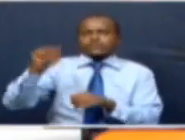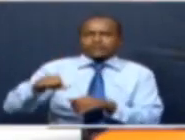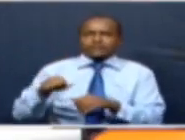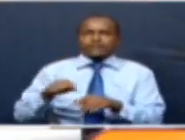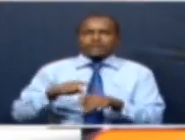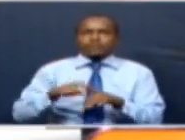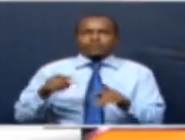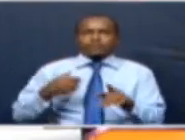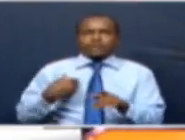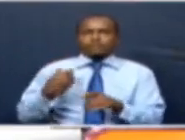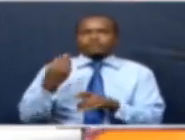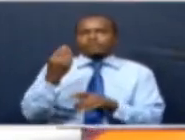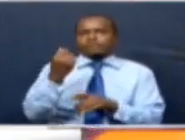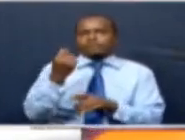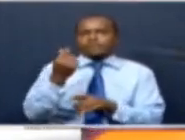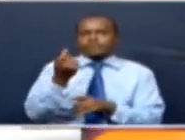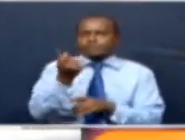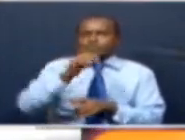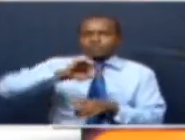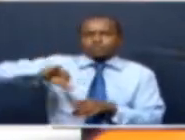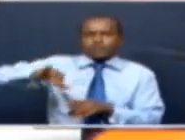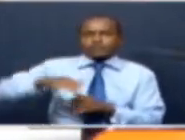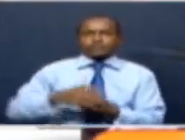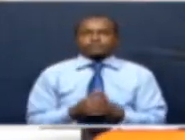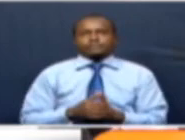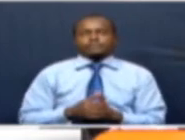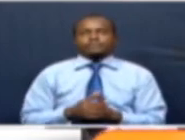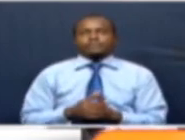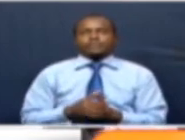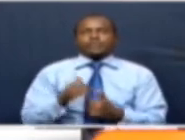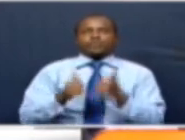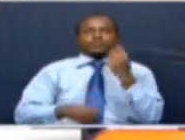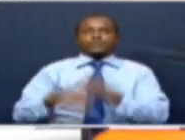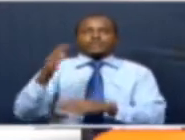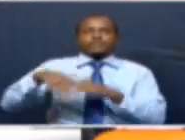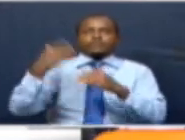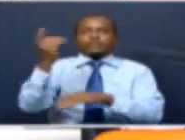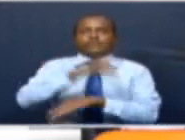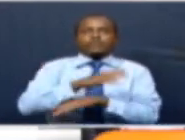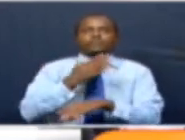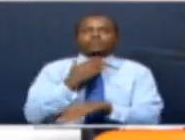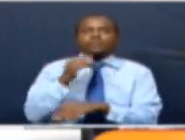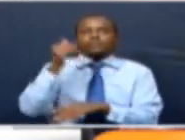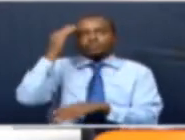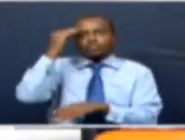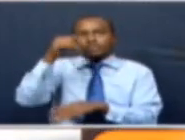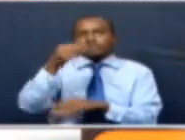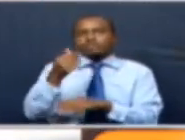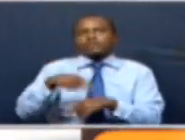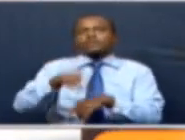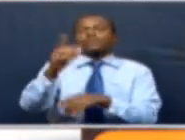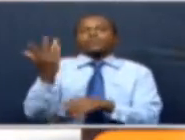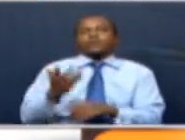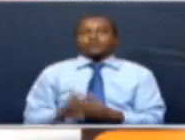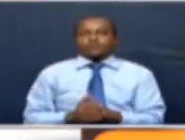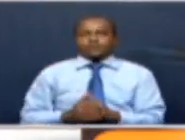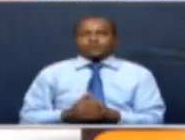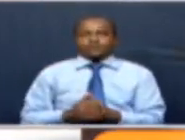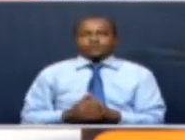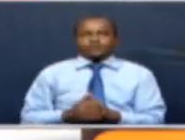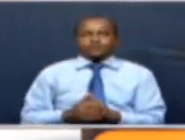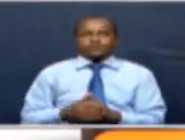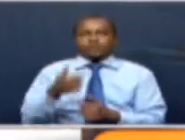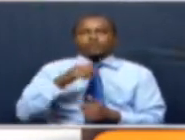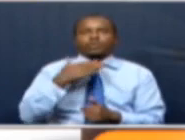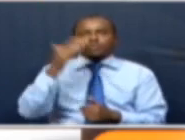ile pesa kidogo yenye walinua mali, na hiyo mali tunauza on a daily basis. Tunataka watuambie hiyo pesa wanapeleka wapi. We want to know